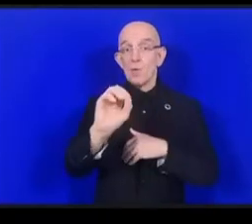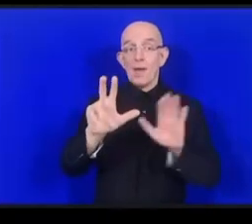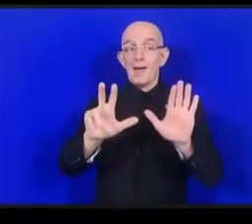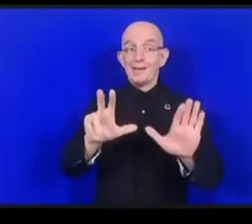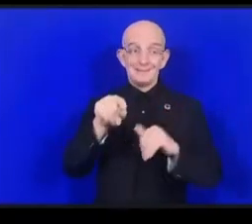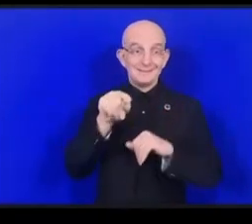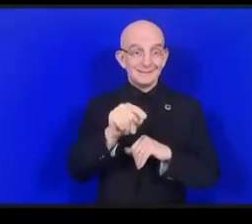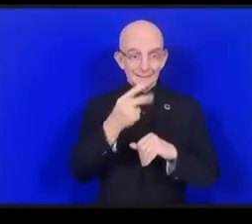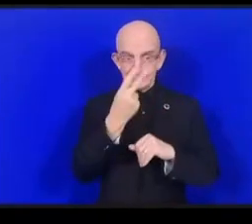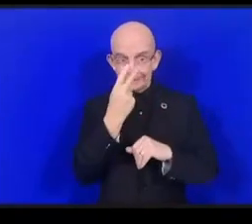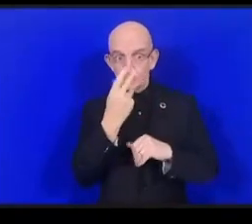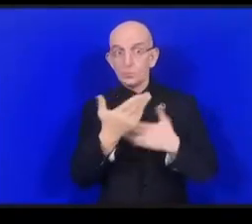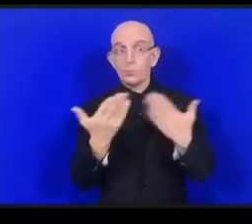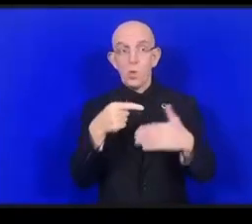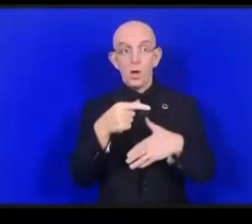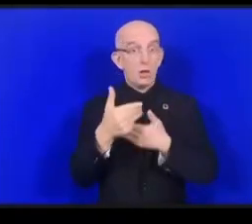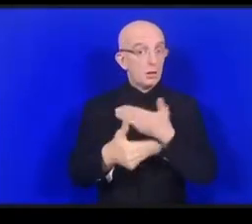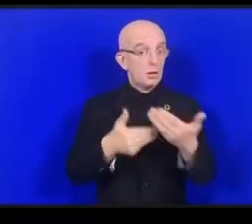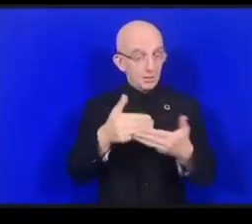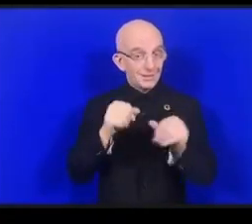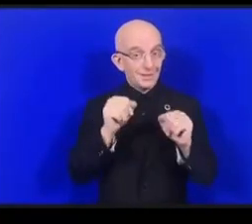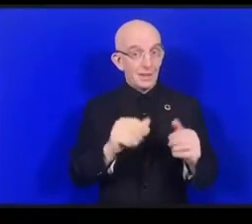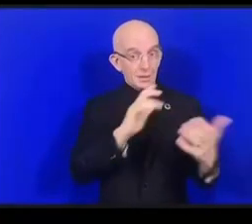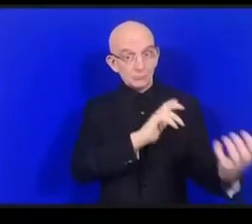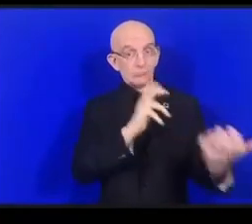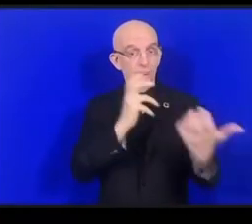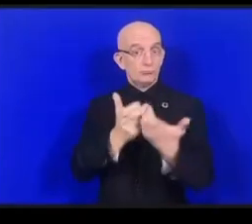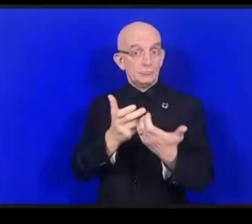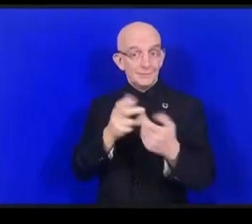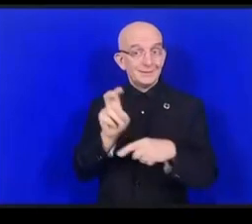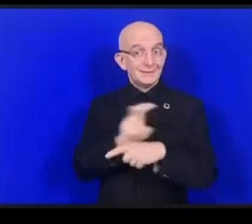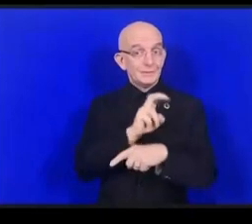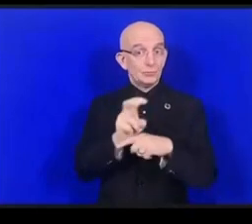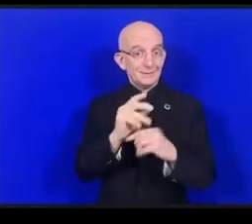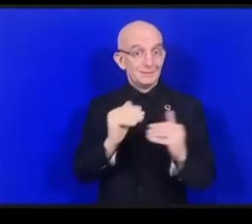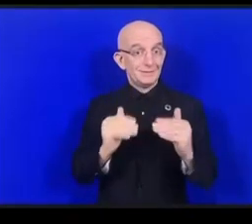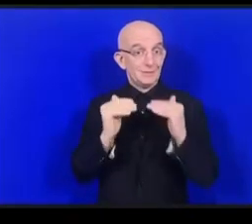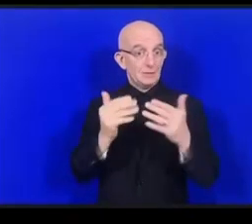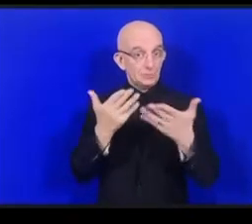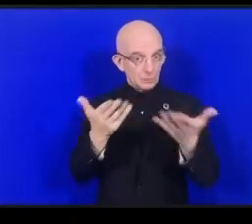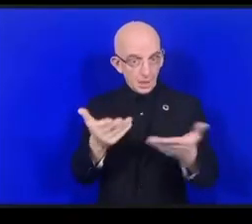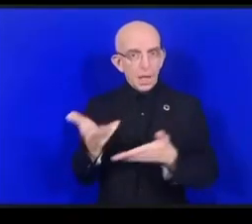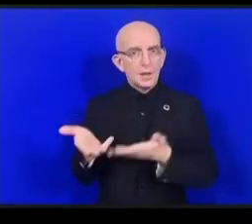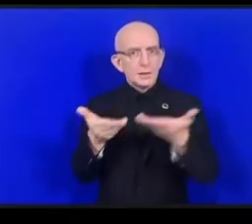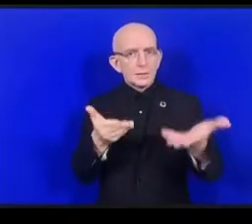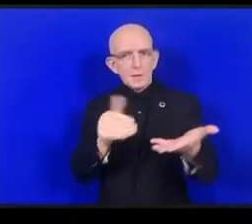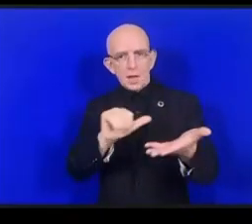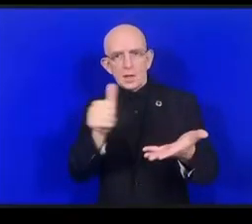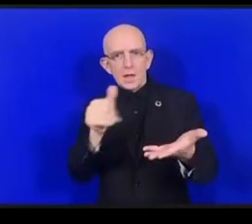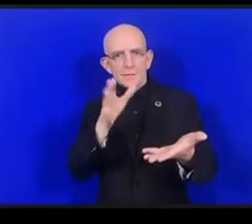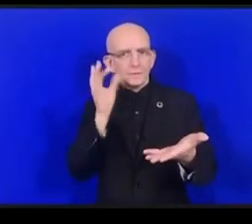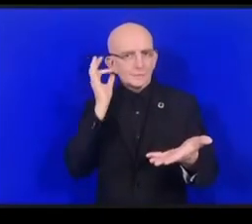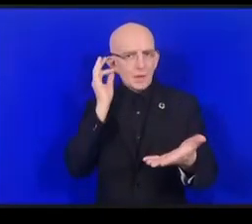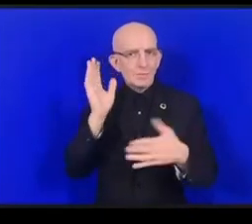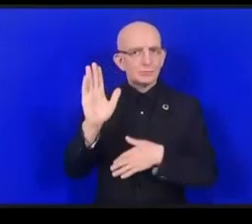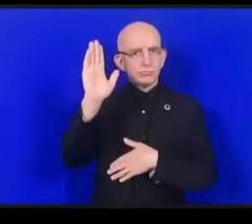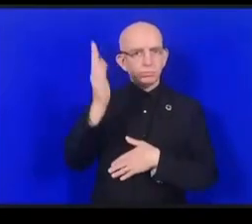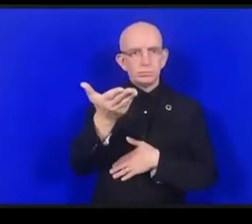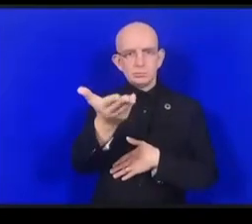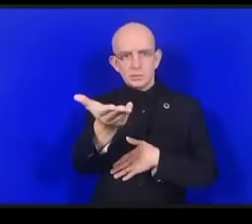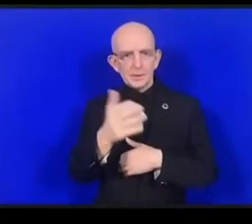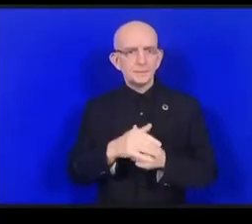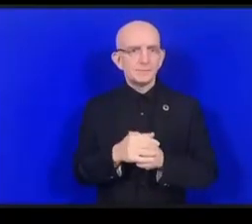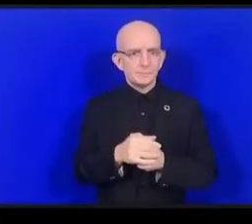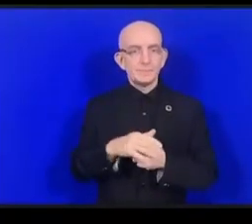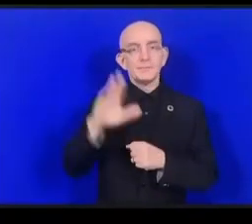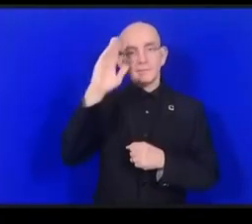We have another question from the floor. Thank you. I'm Woro from the National Library of Indonesia. I just want to add